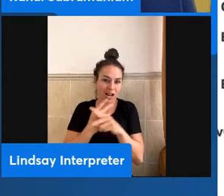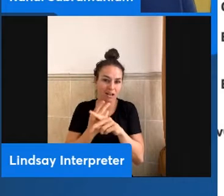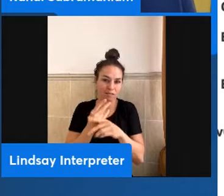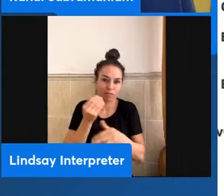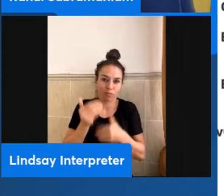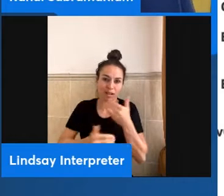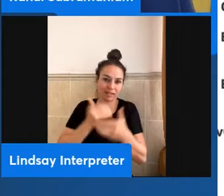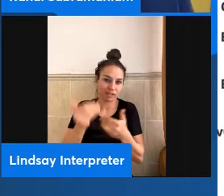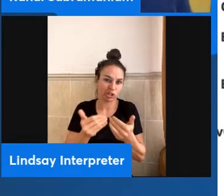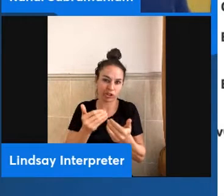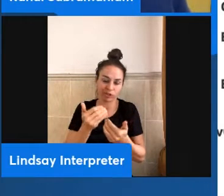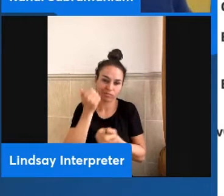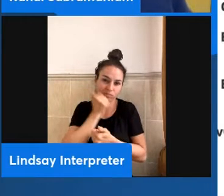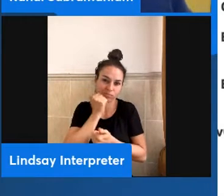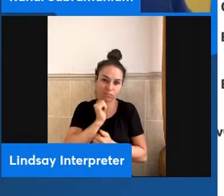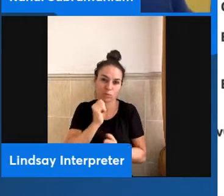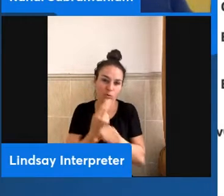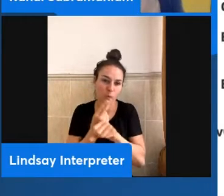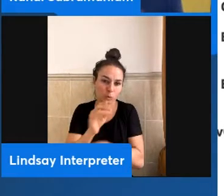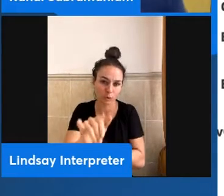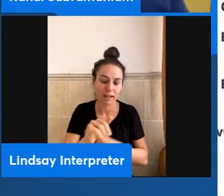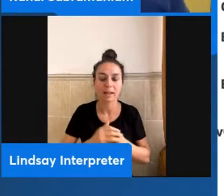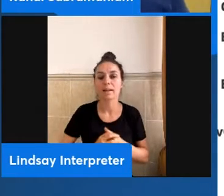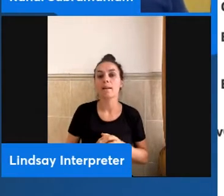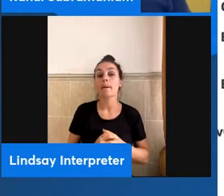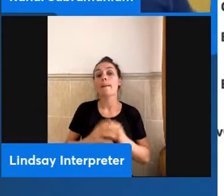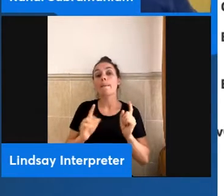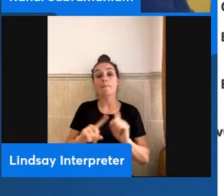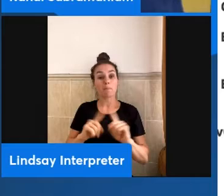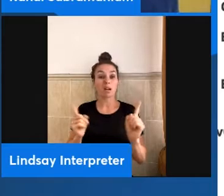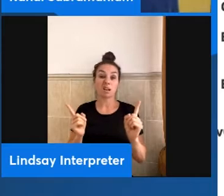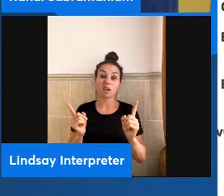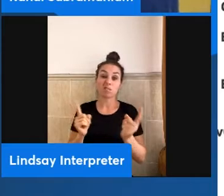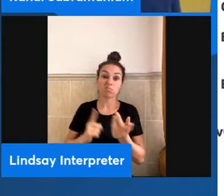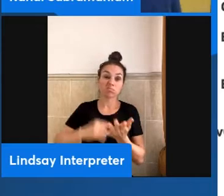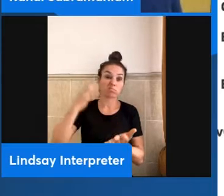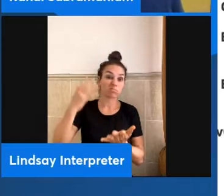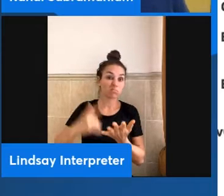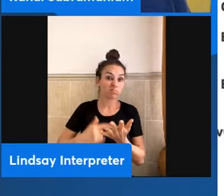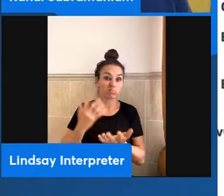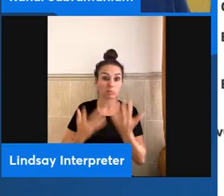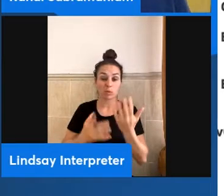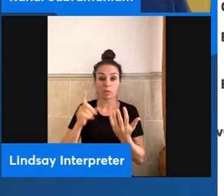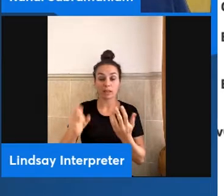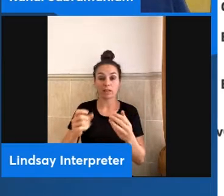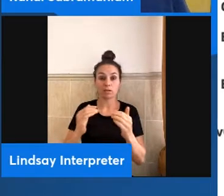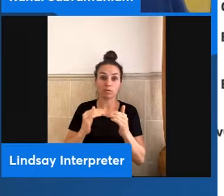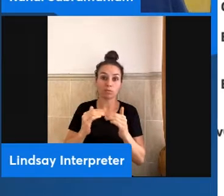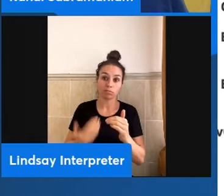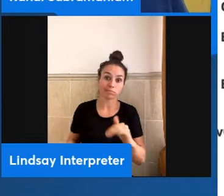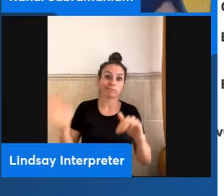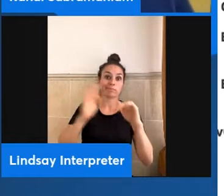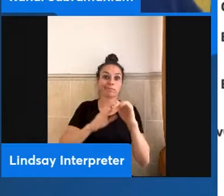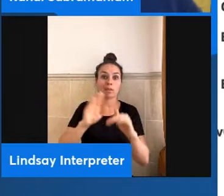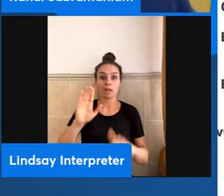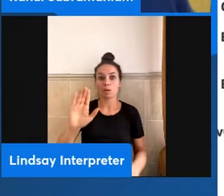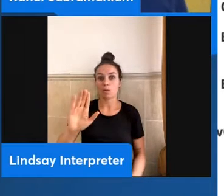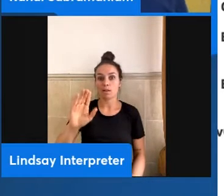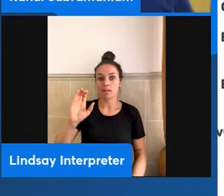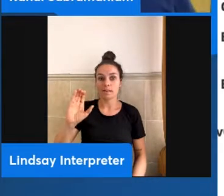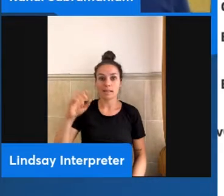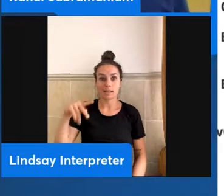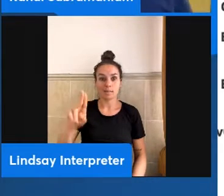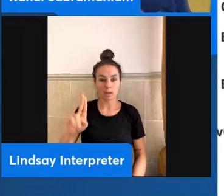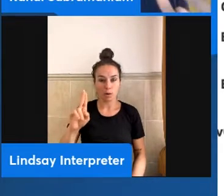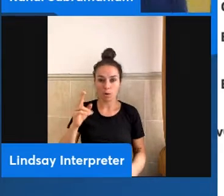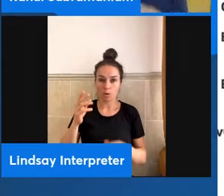sustained basis, but there might be times when you need to burst your CPU load for a short period of